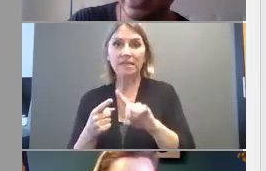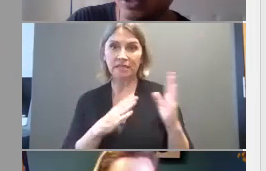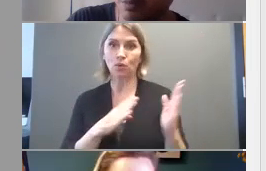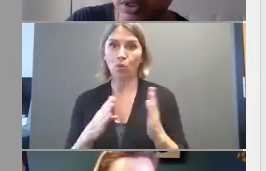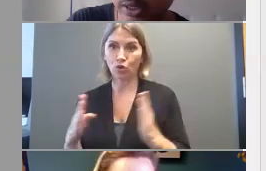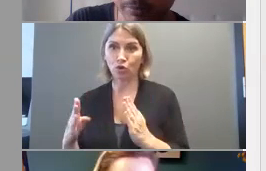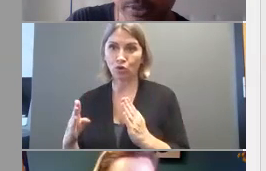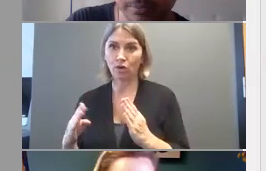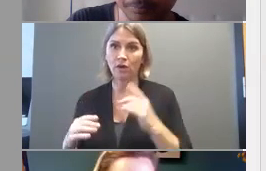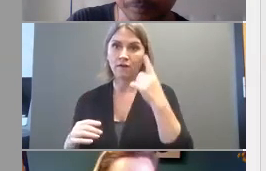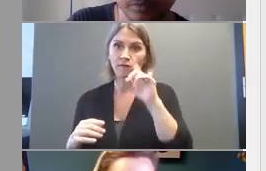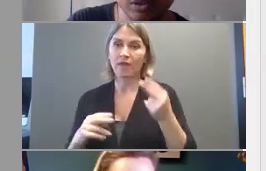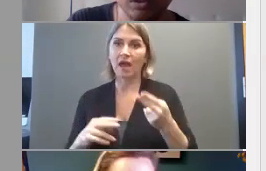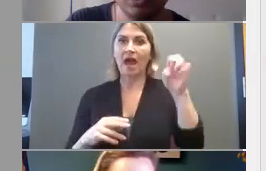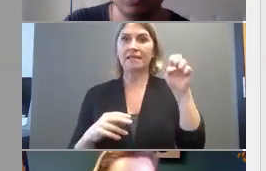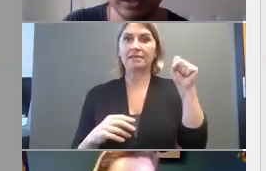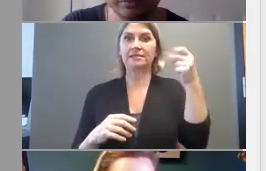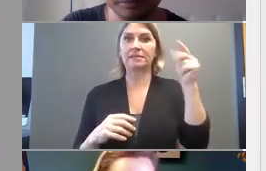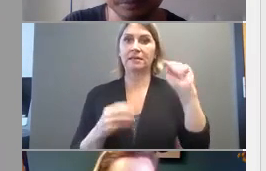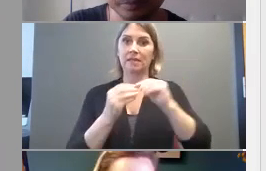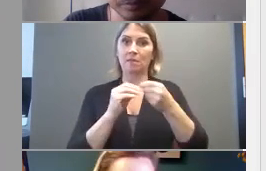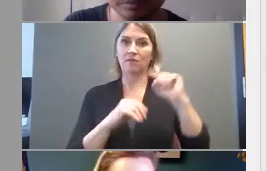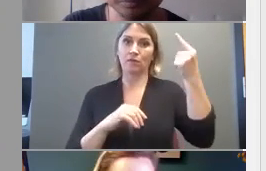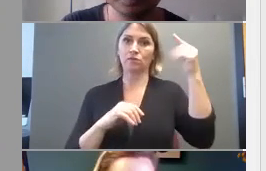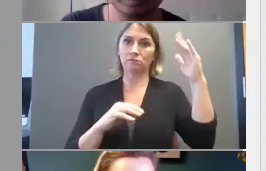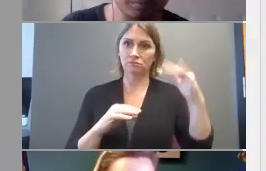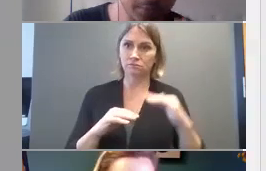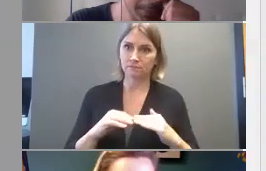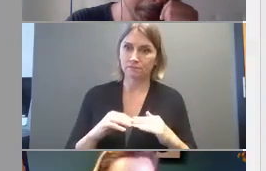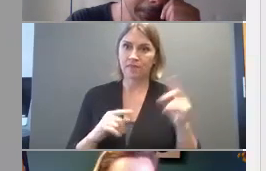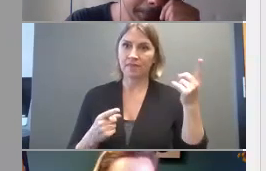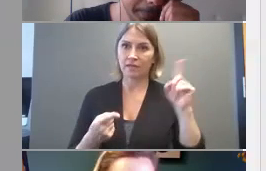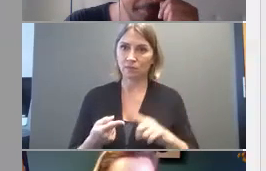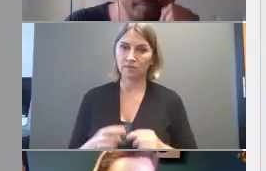the highest post numbers. Okay.